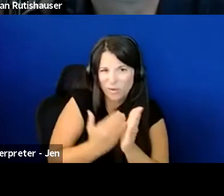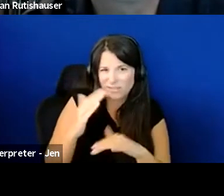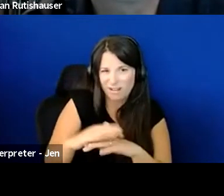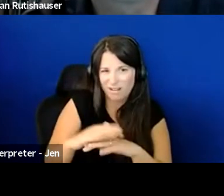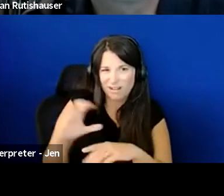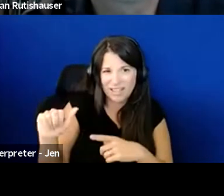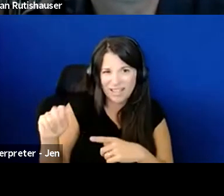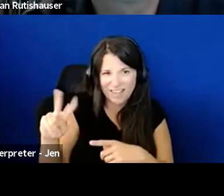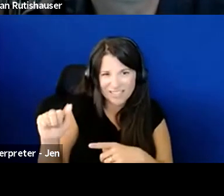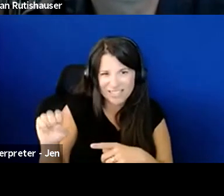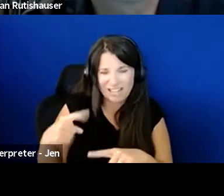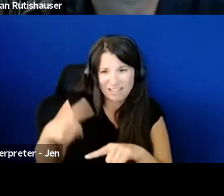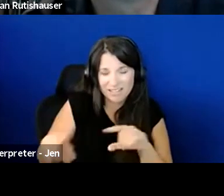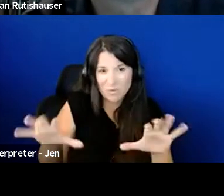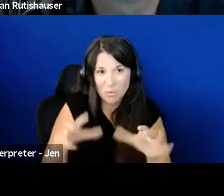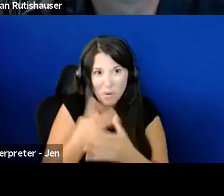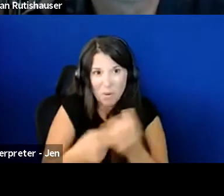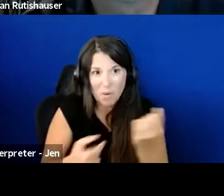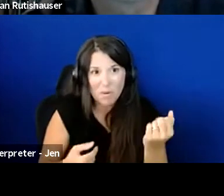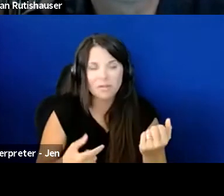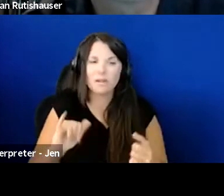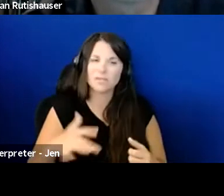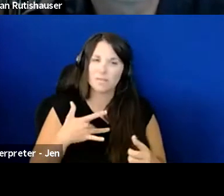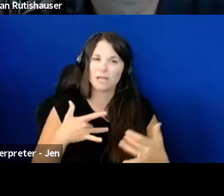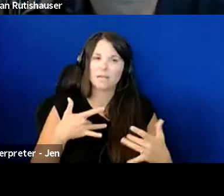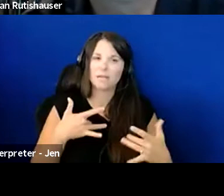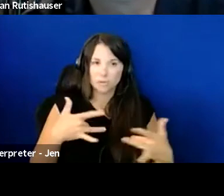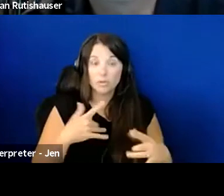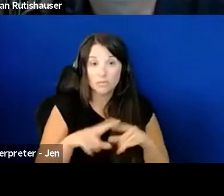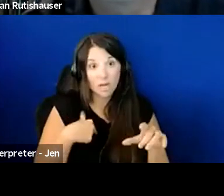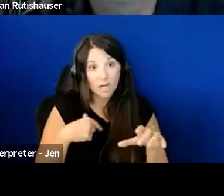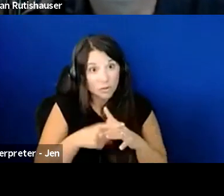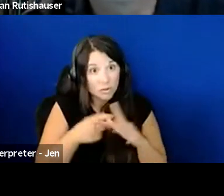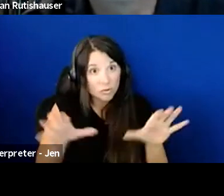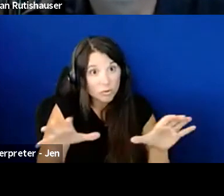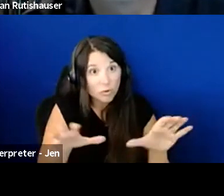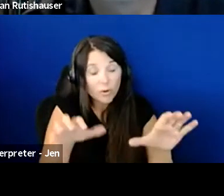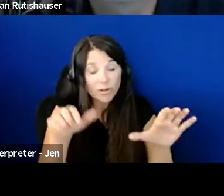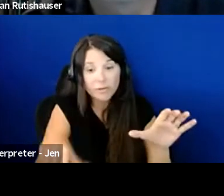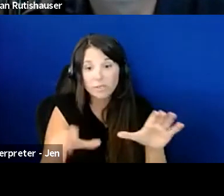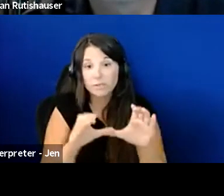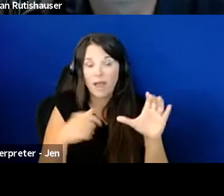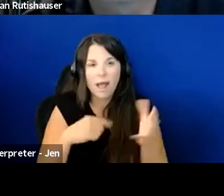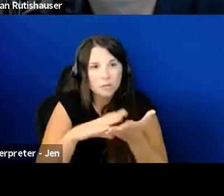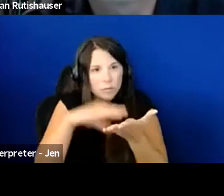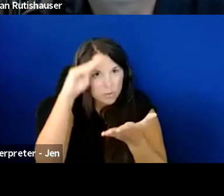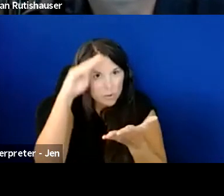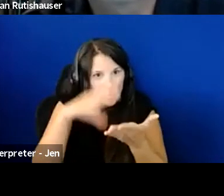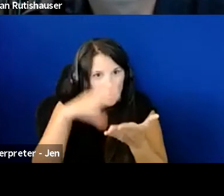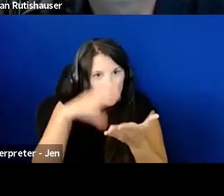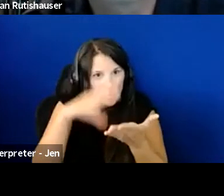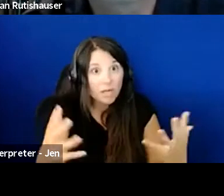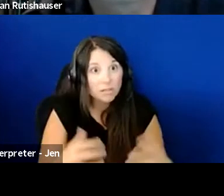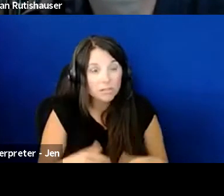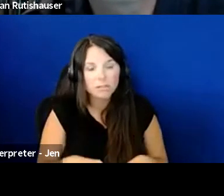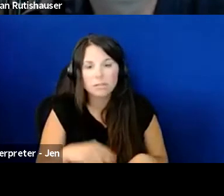book both, and I think that was my major concern. But as I was doing the certification, actually everything, I learned so much. Even when you think the